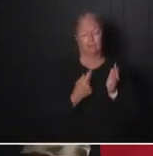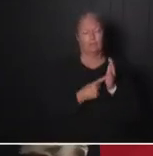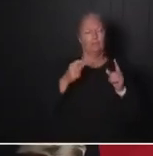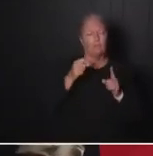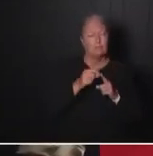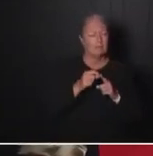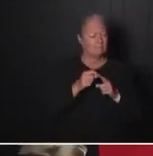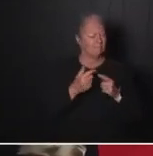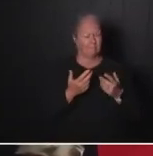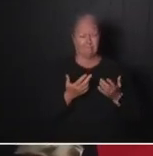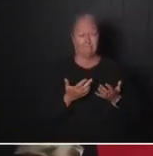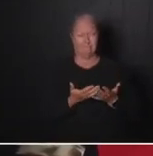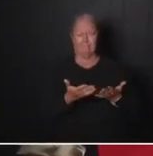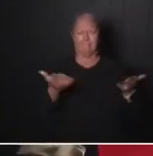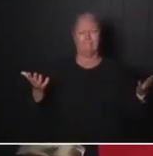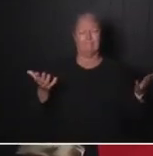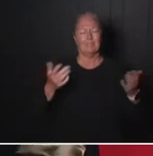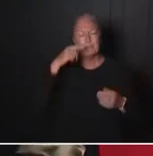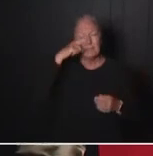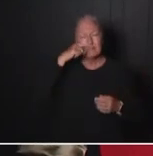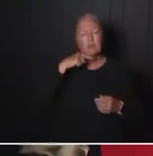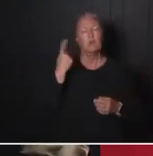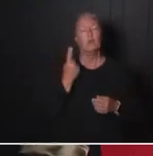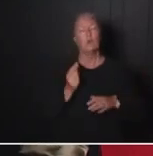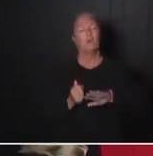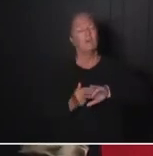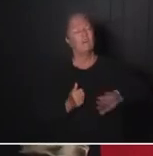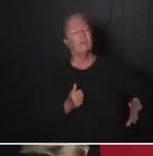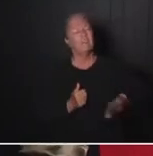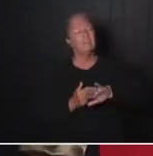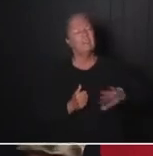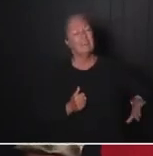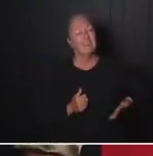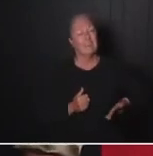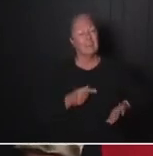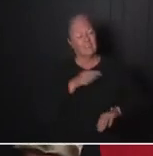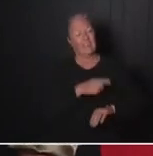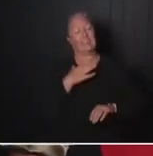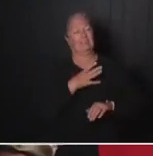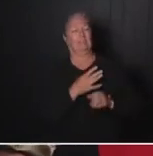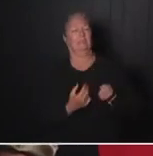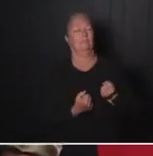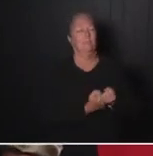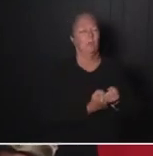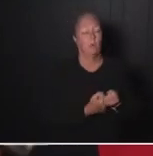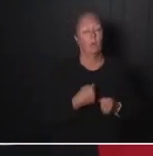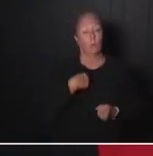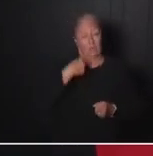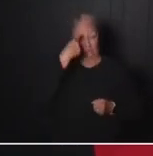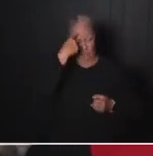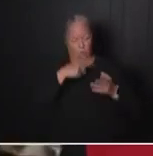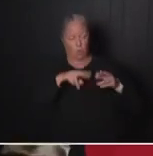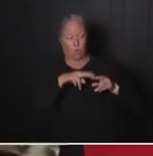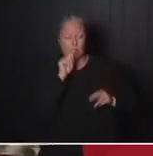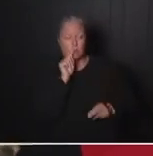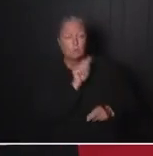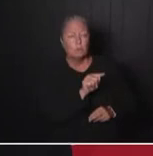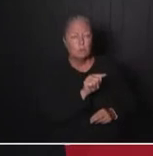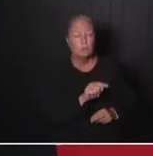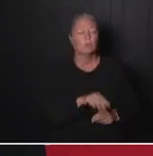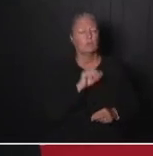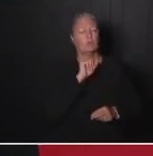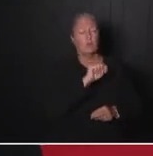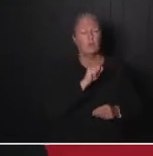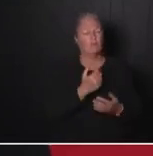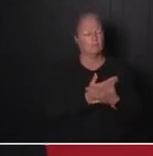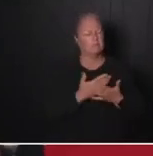who aren't really thought of very often until you need them. You are thought of. Your passion actually is